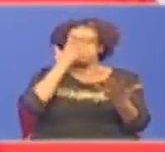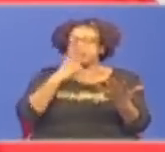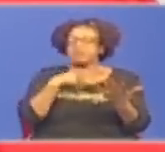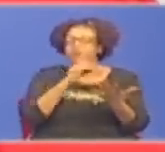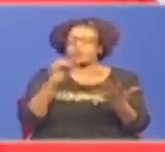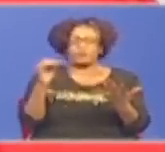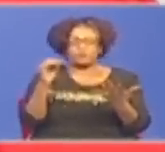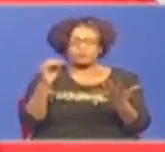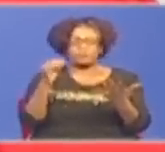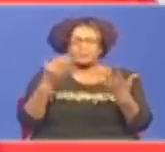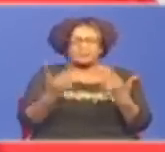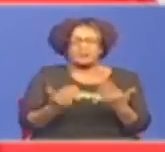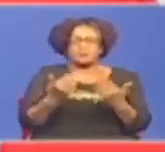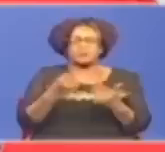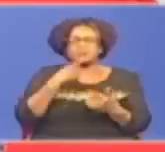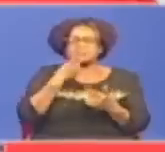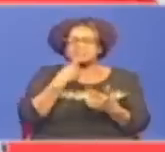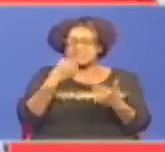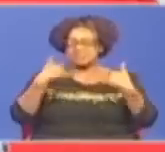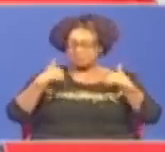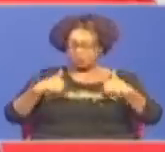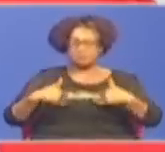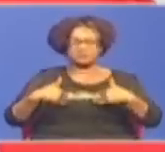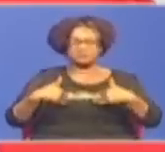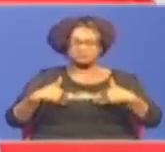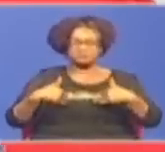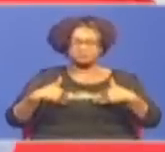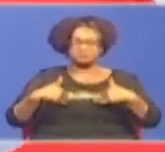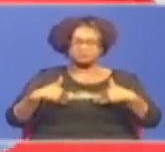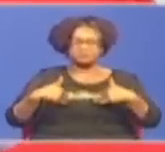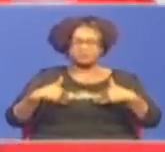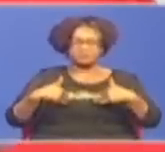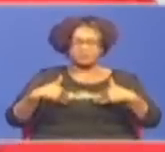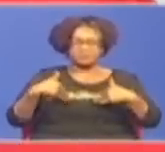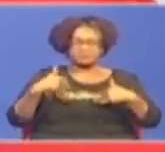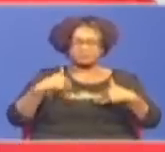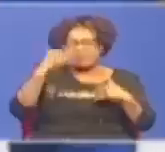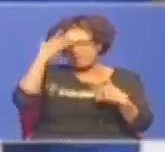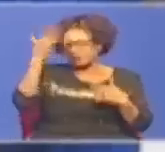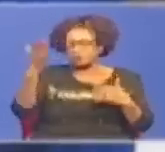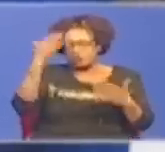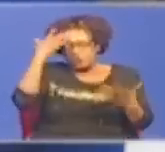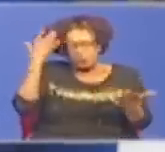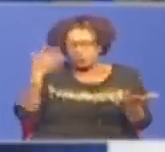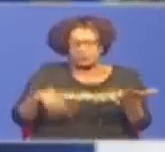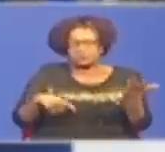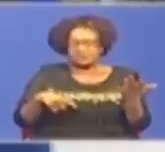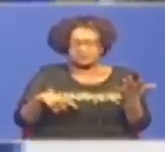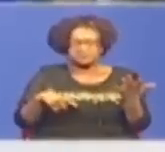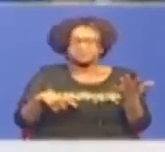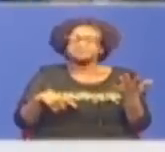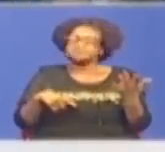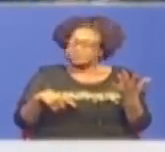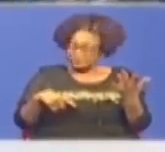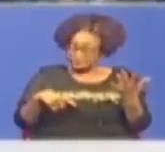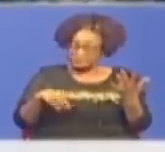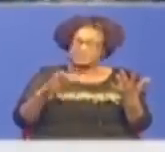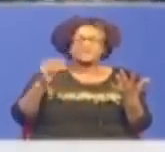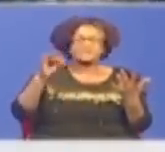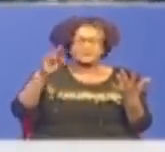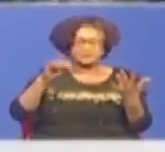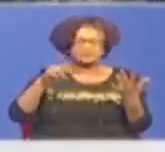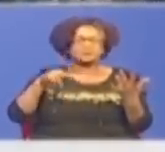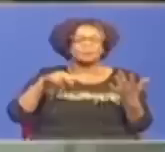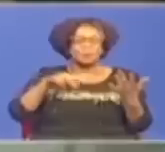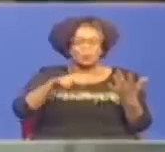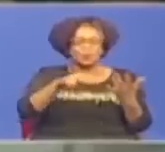Ati sasa wananieleza ati mimi ati sijui mambo gani. And so Fred walks,